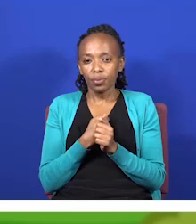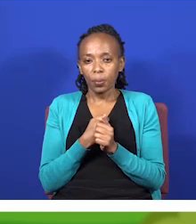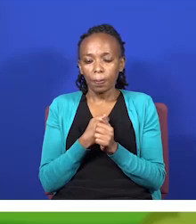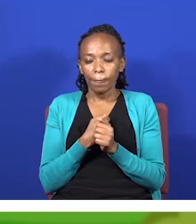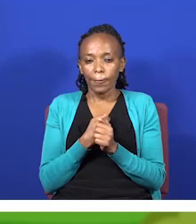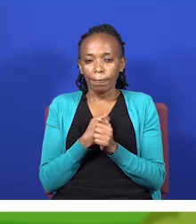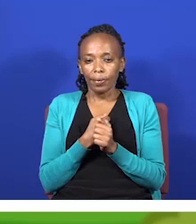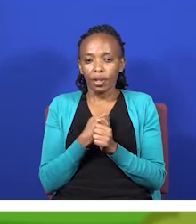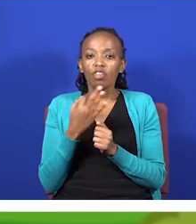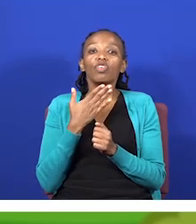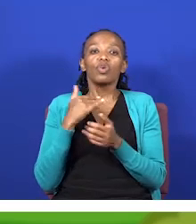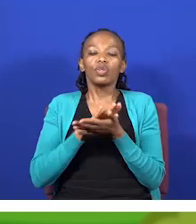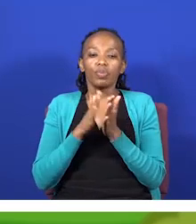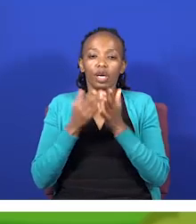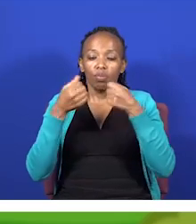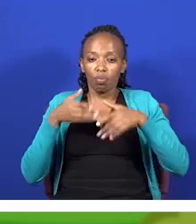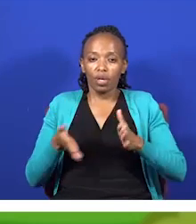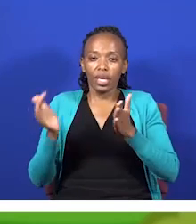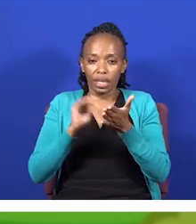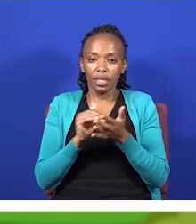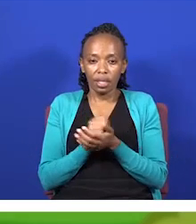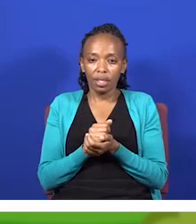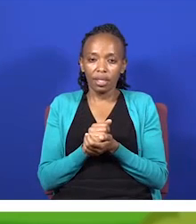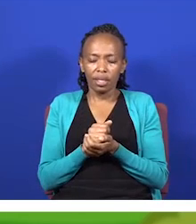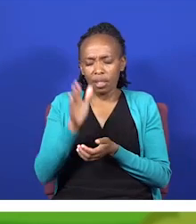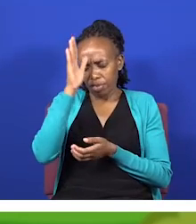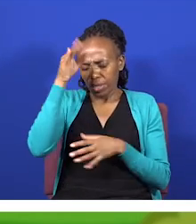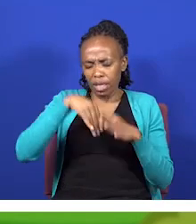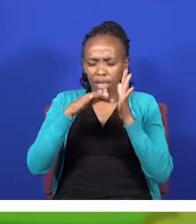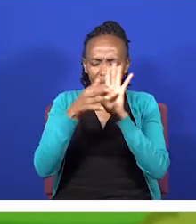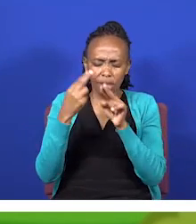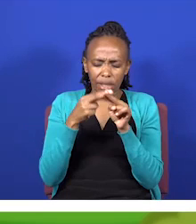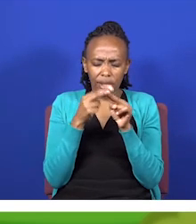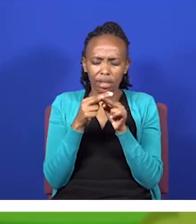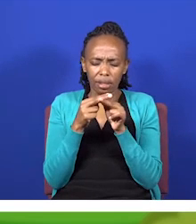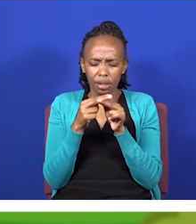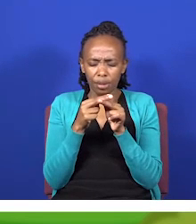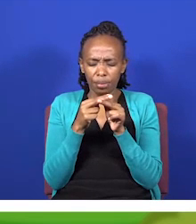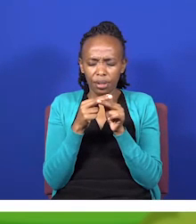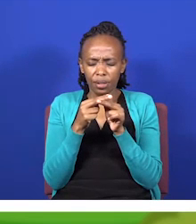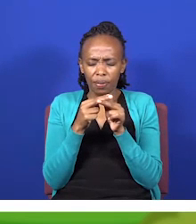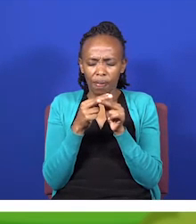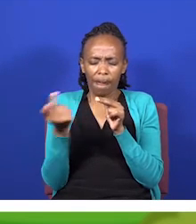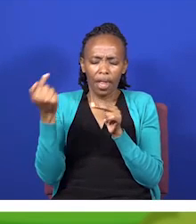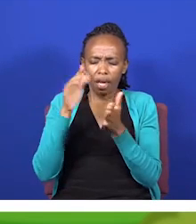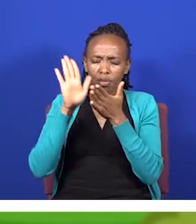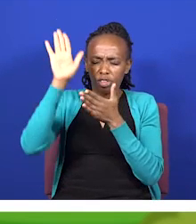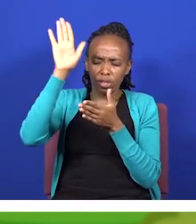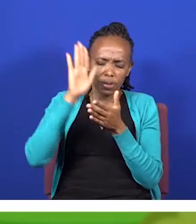those who want to be born again, let's pray. Father, in Jesus' name, I come before